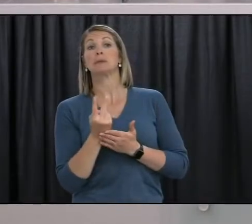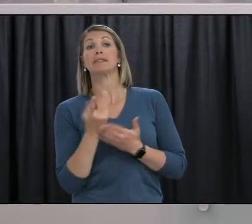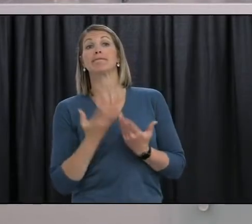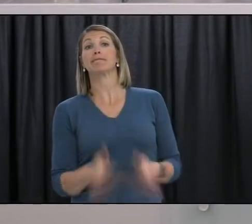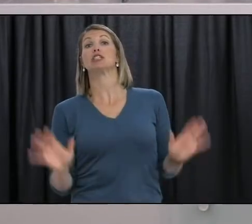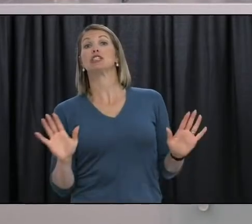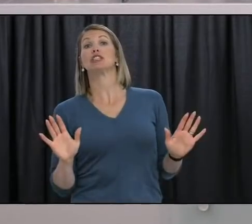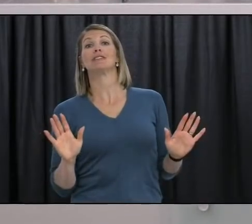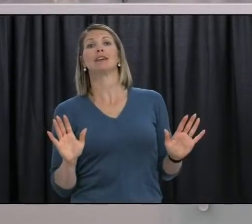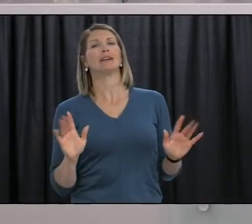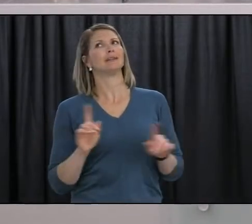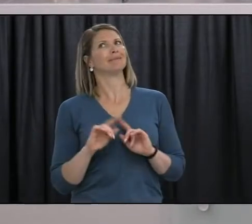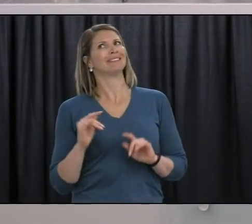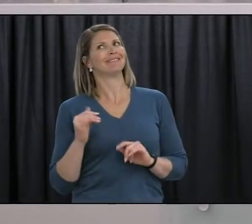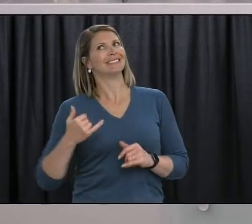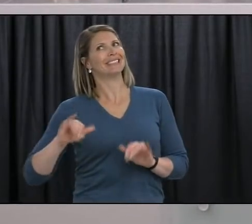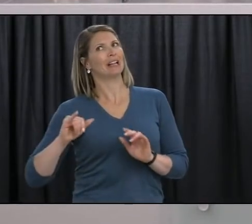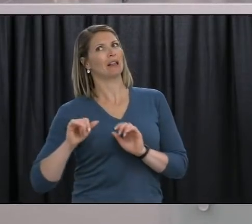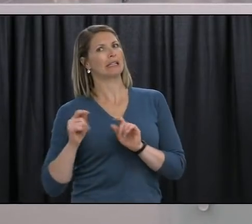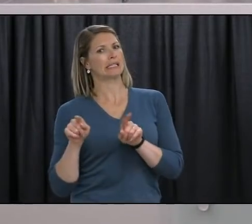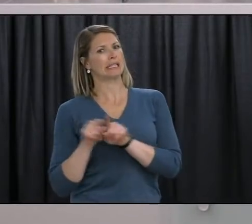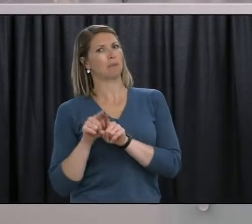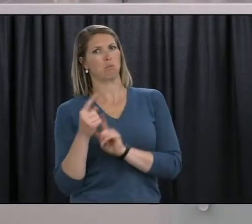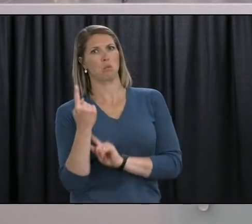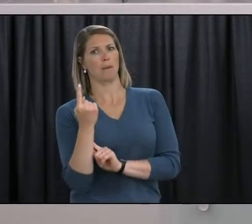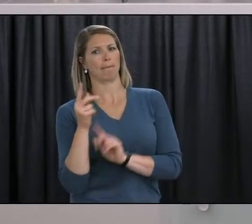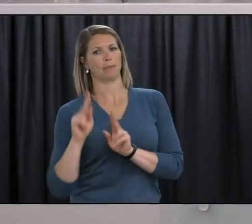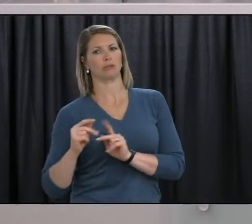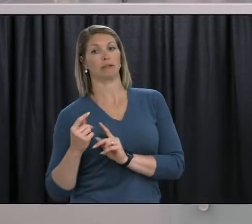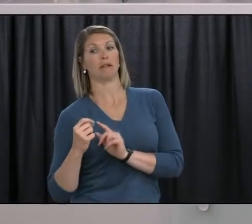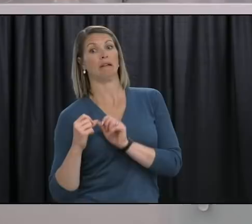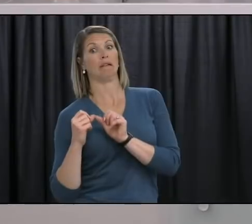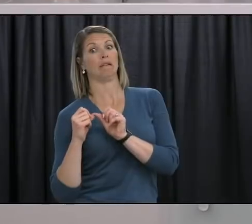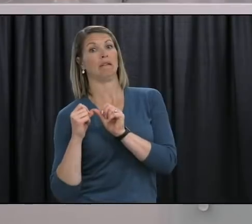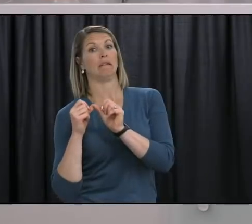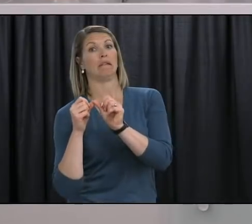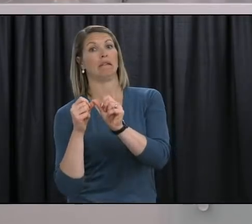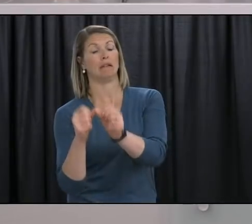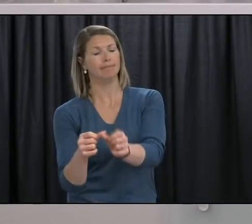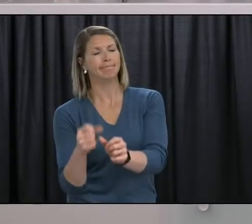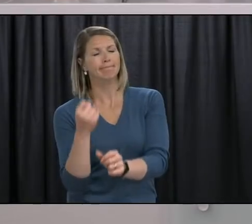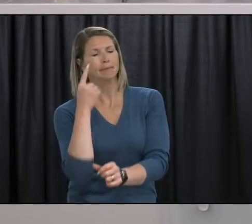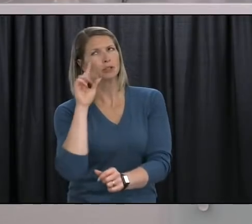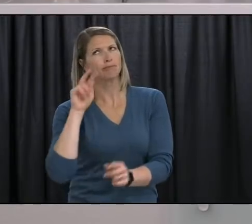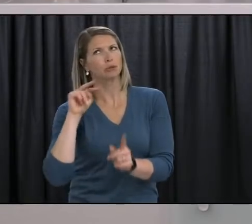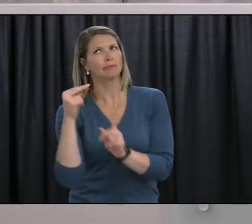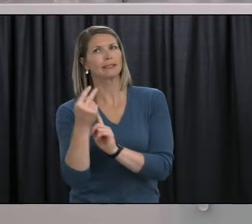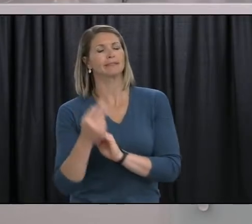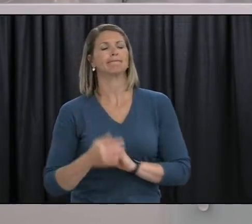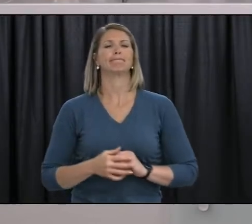Thanks. Our next questions are from Elizabeth Whitten of All Newfoundland Labrador. Please go ahead.